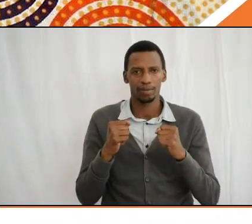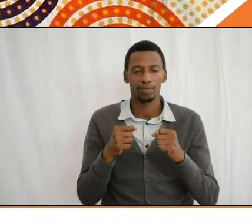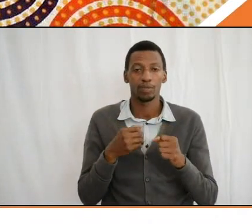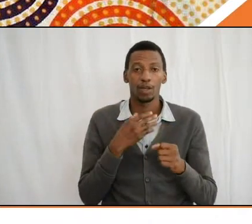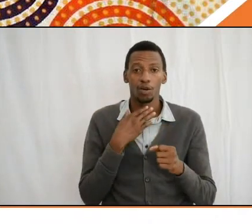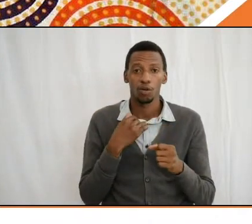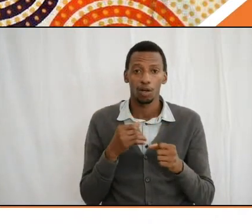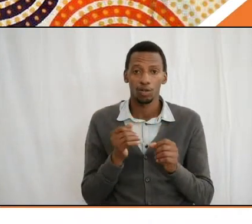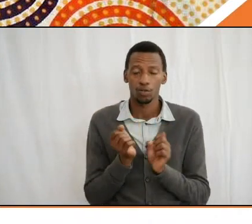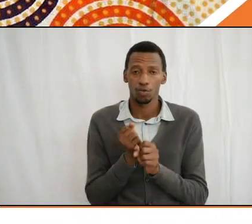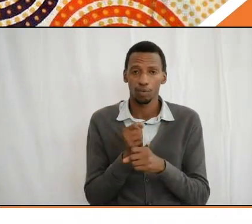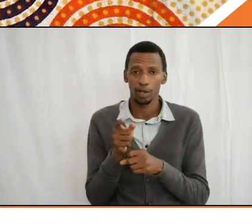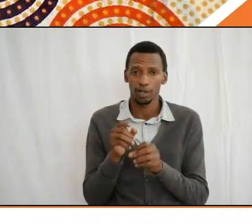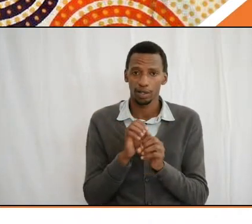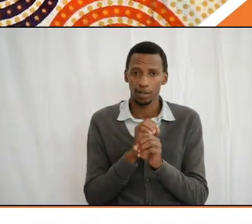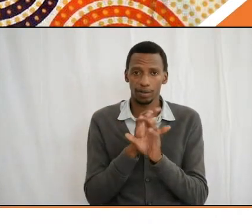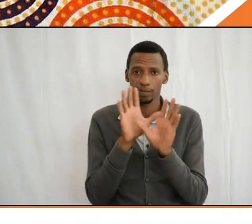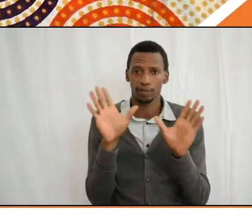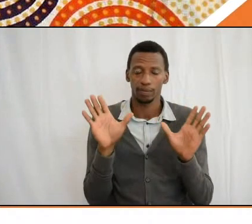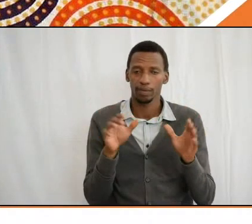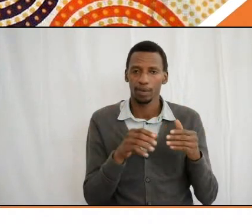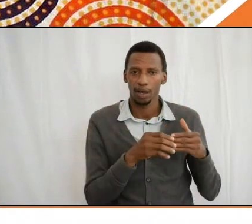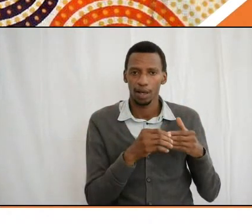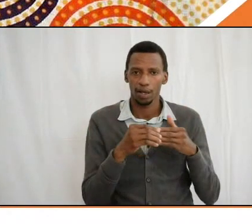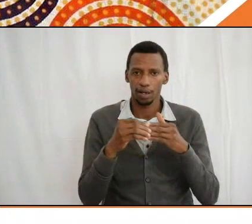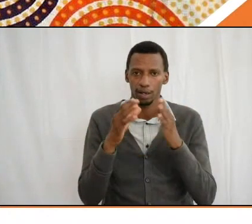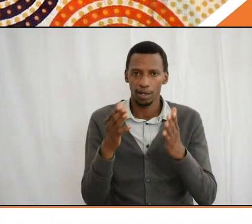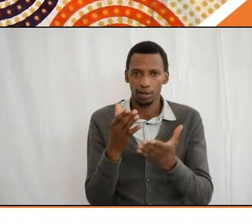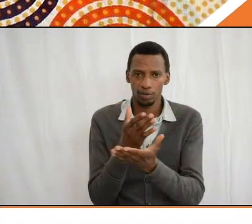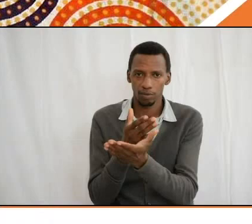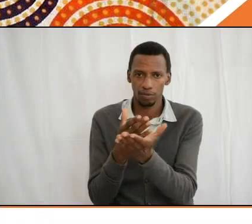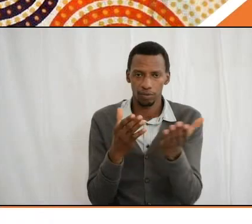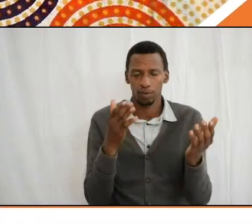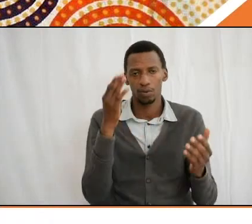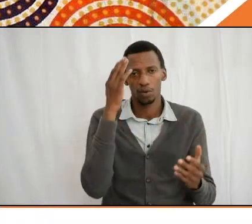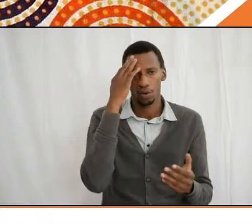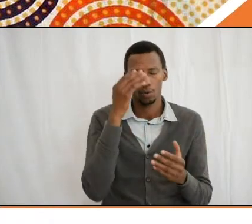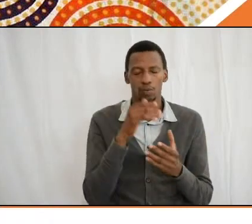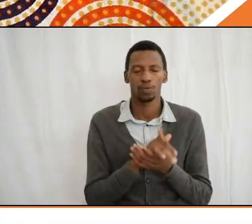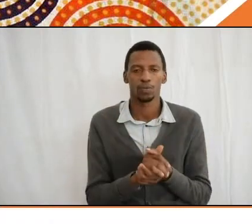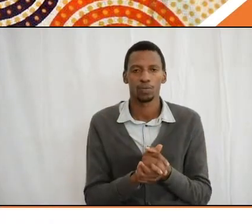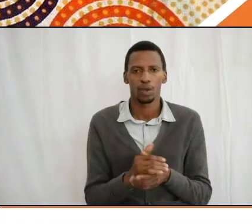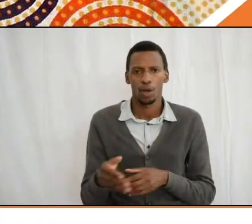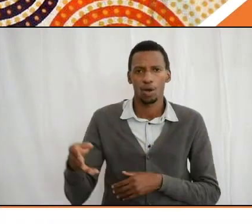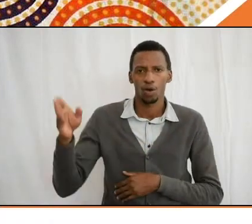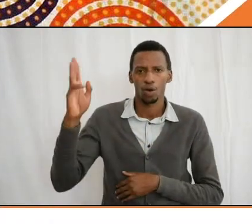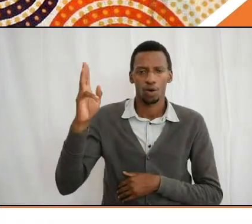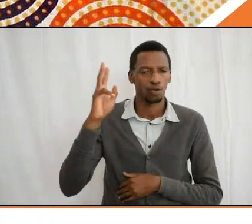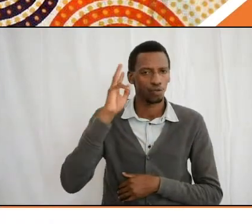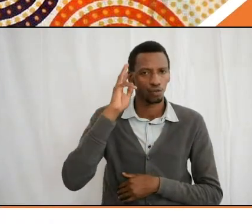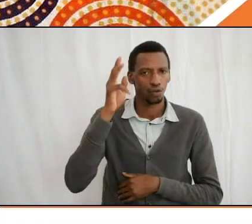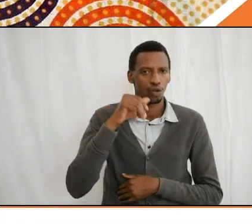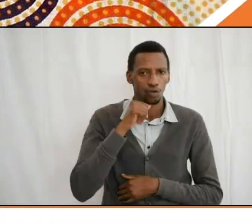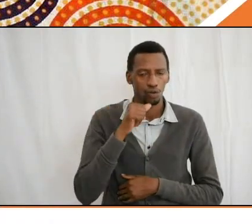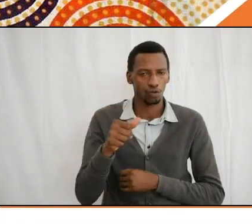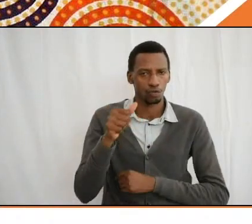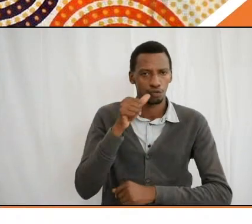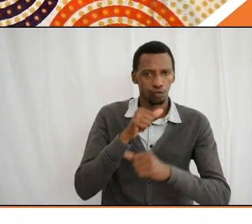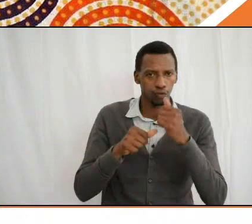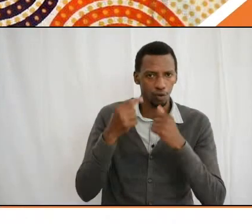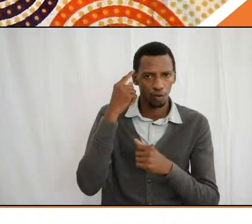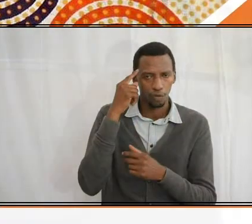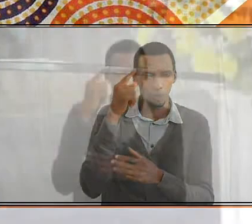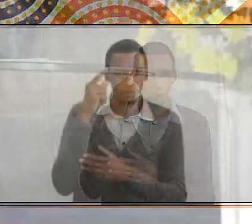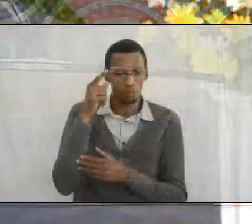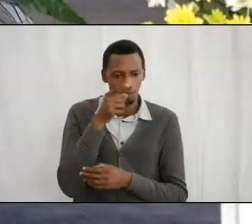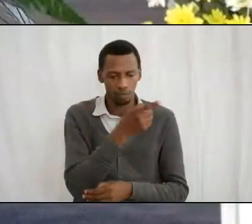Let me make this very clear, and leaders, you know this. God is not going to do for you